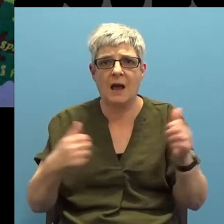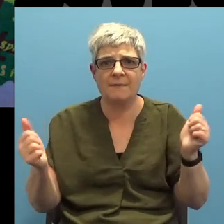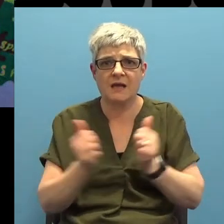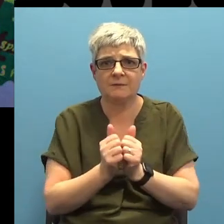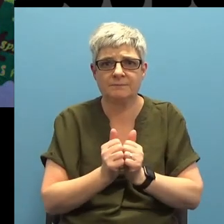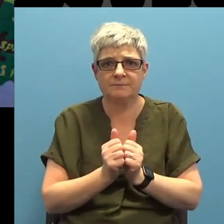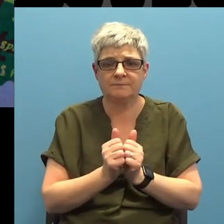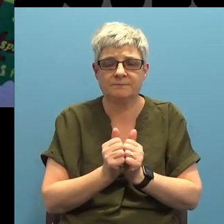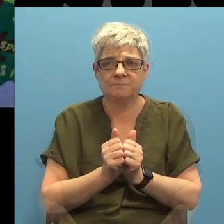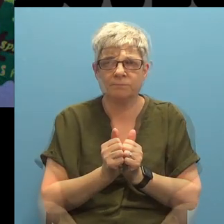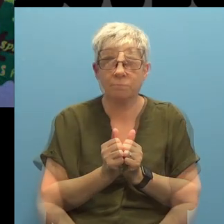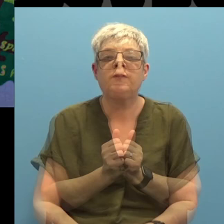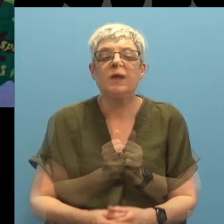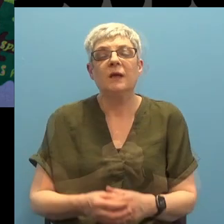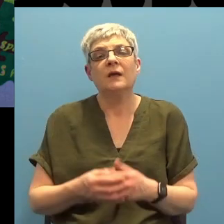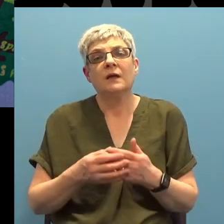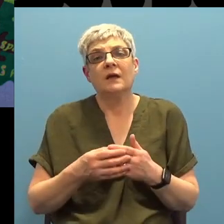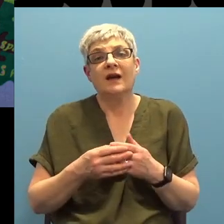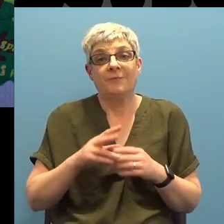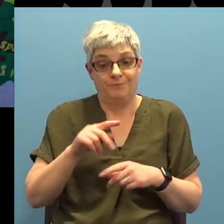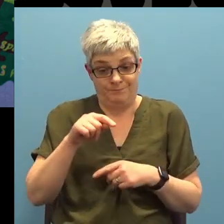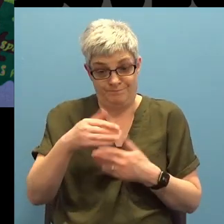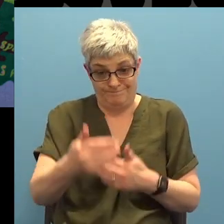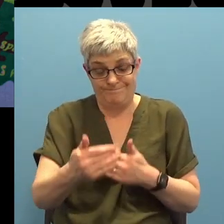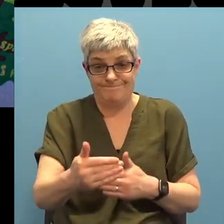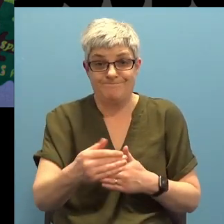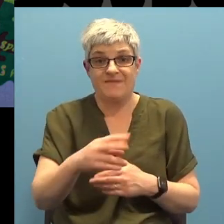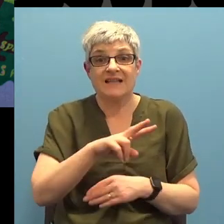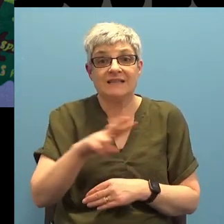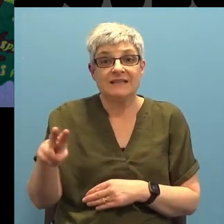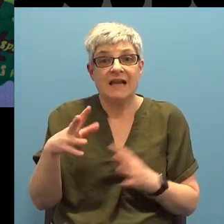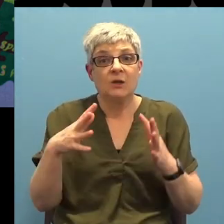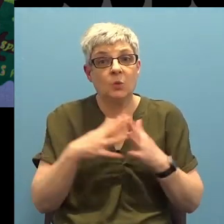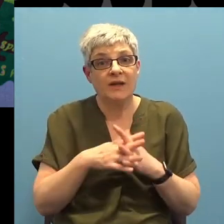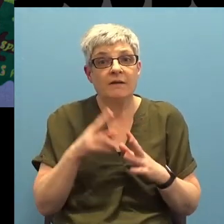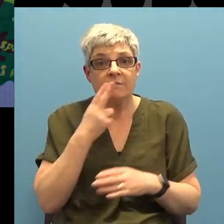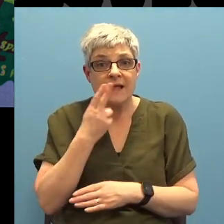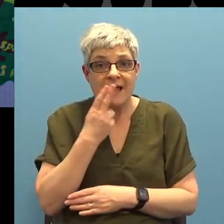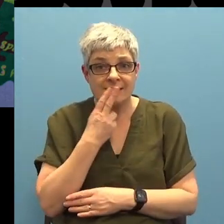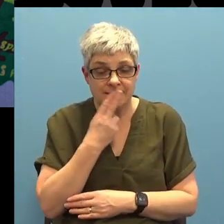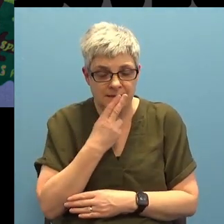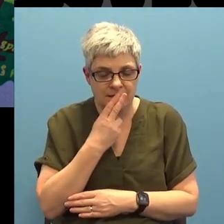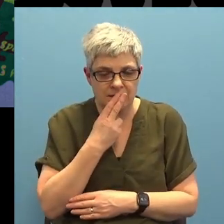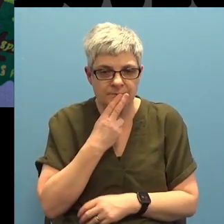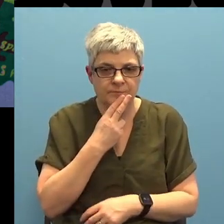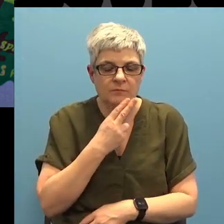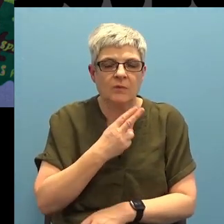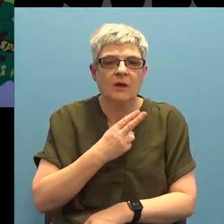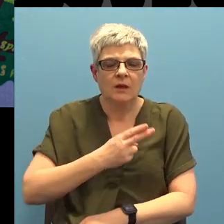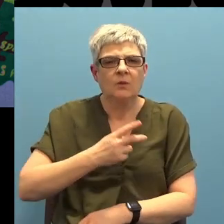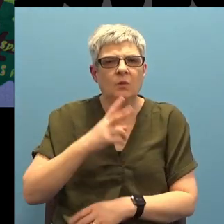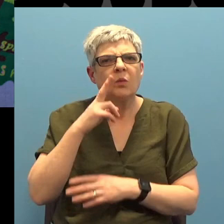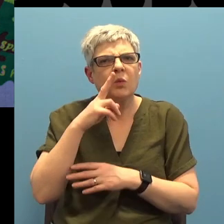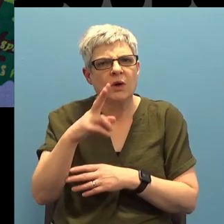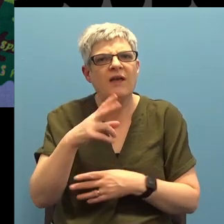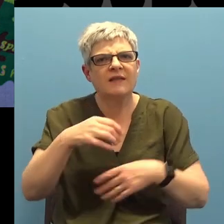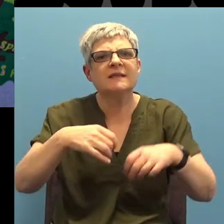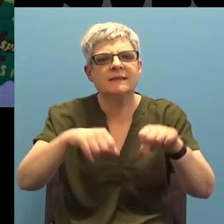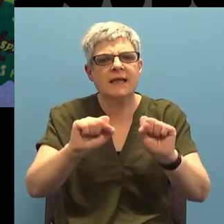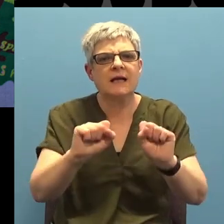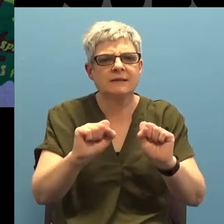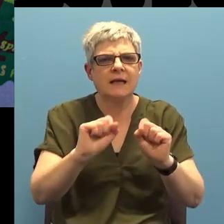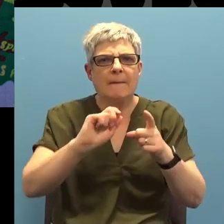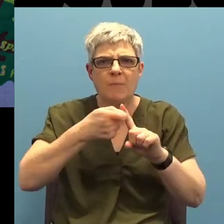as we go into the second week of Lent, we reach what is literally the starting point and launching